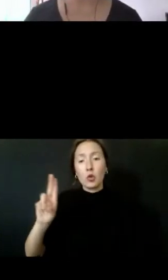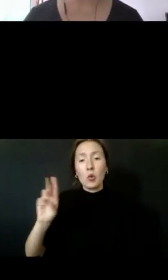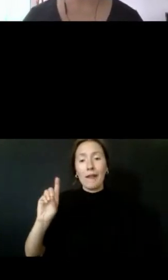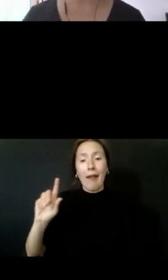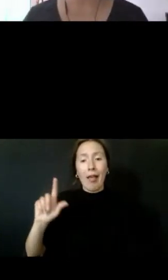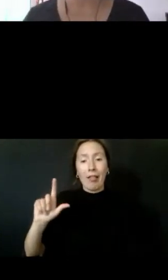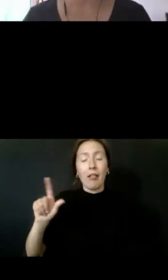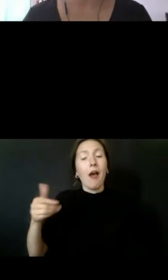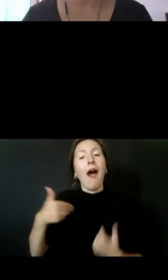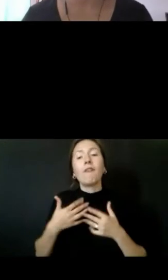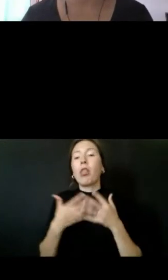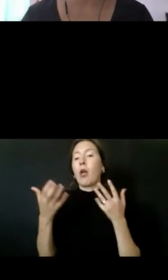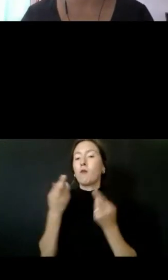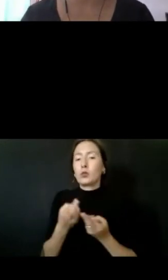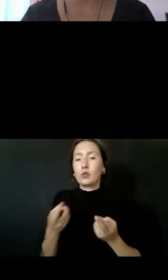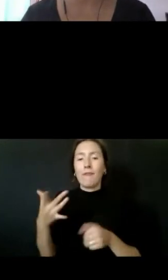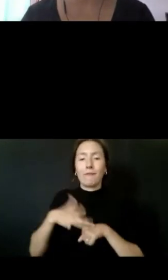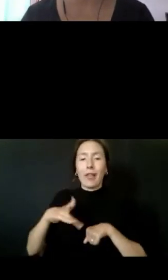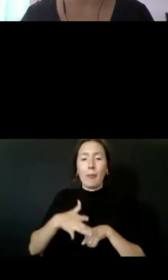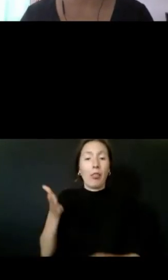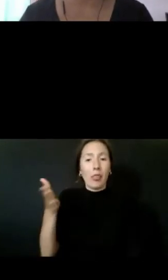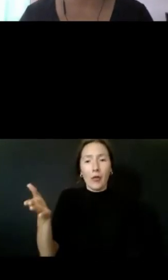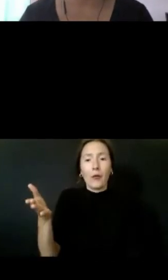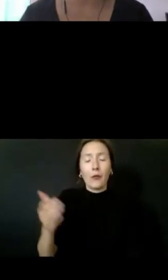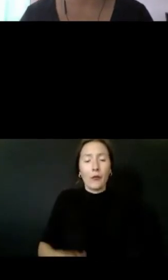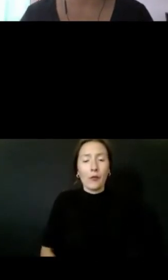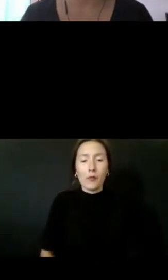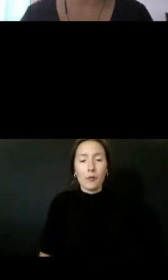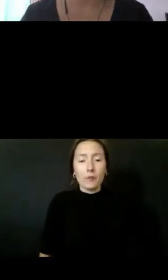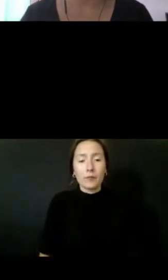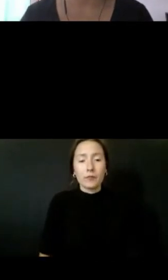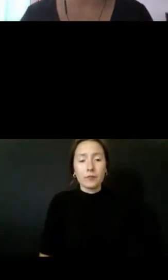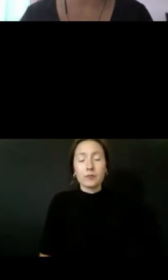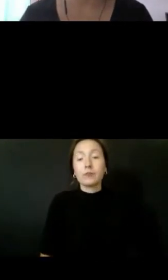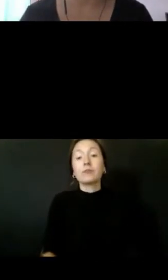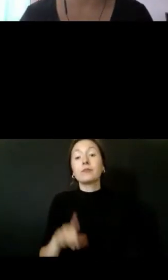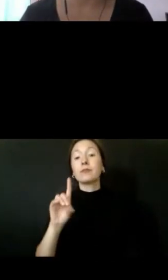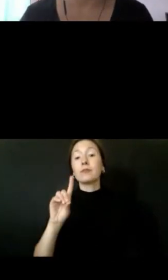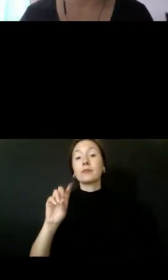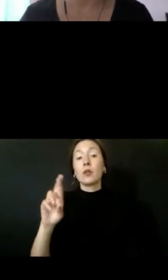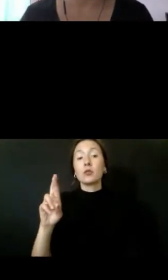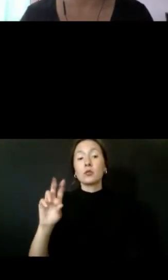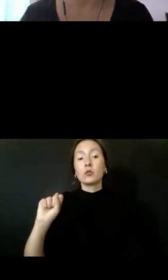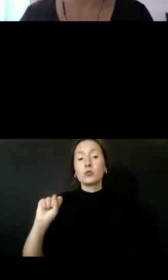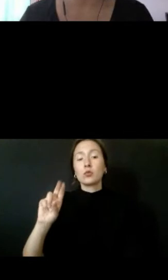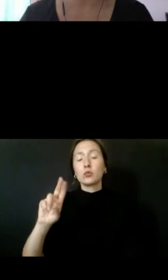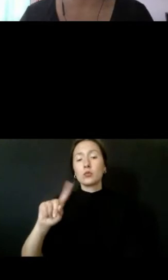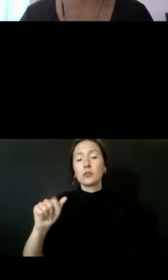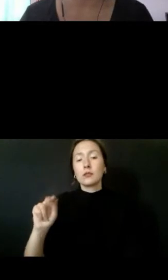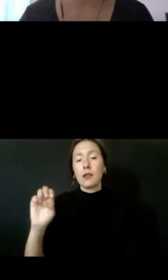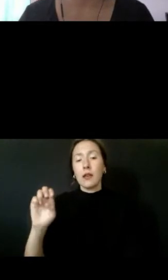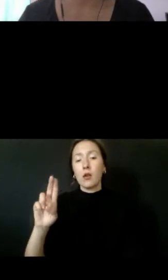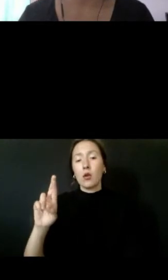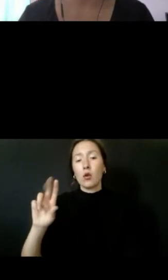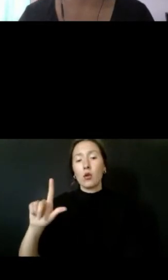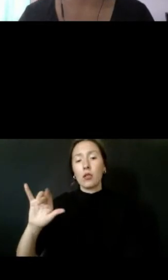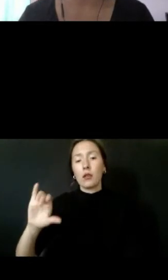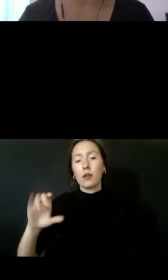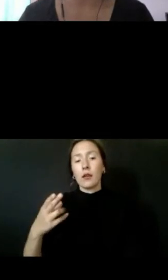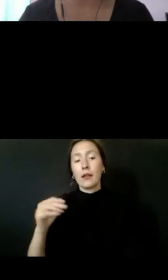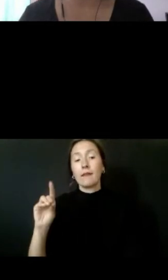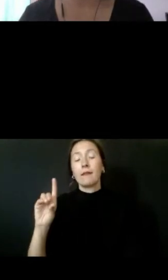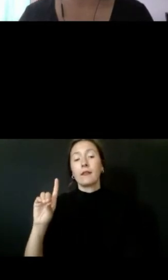which is CAST.org. They're the people who are the Center for Applied Science and Technology. They are the people who actually developed UDL.